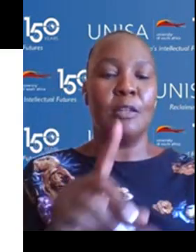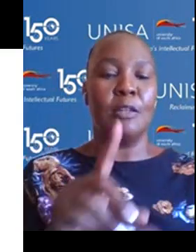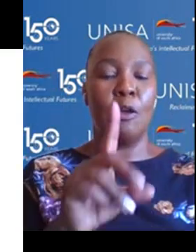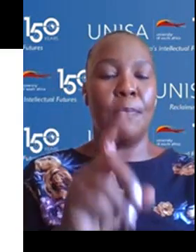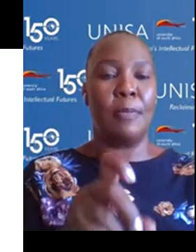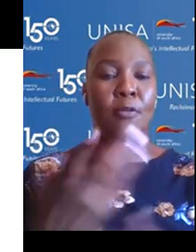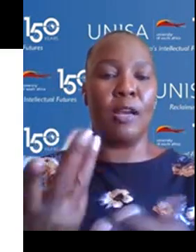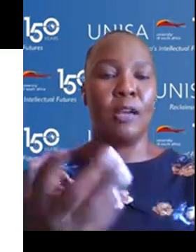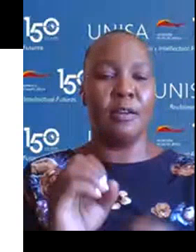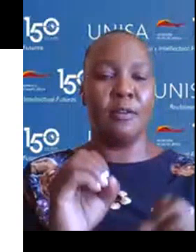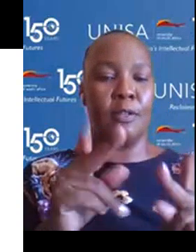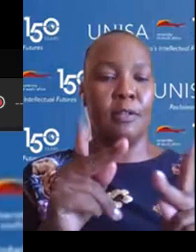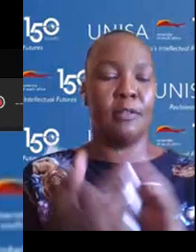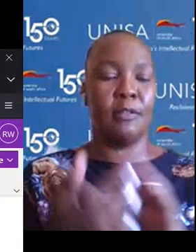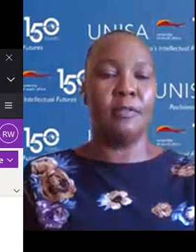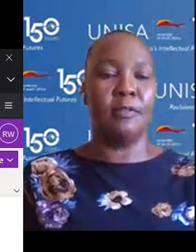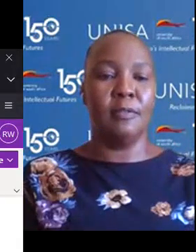OK.